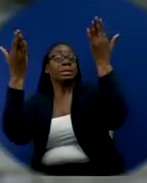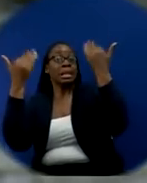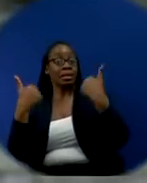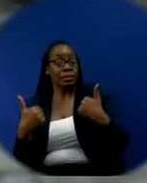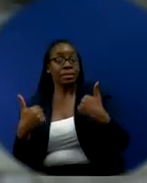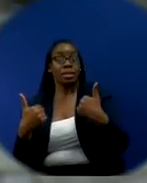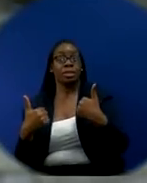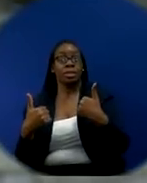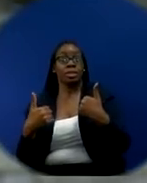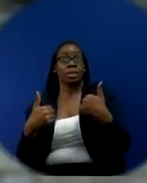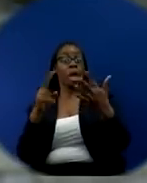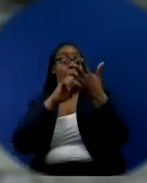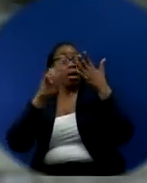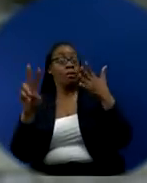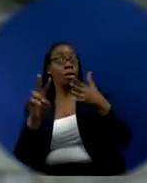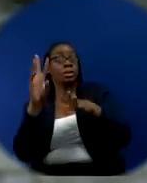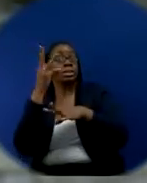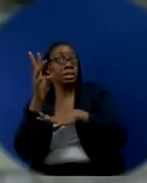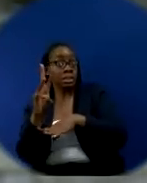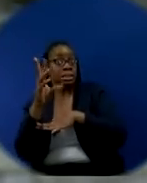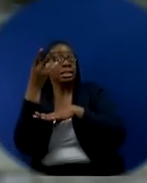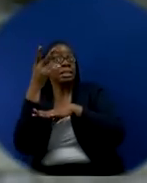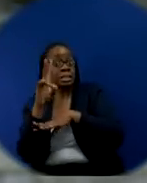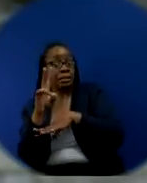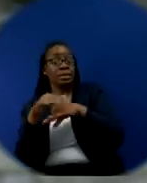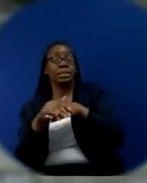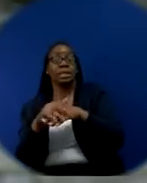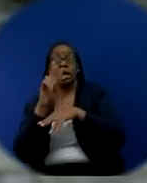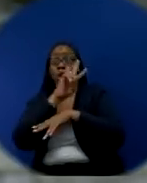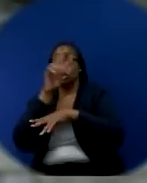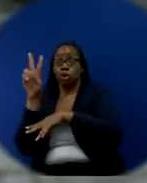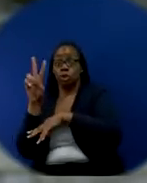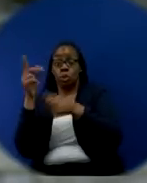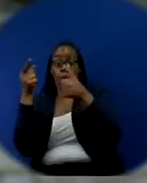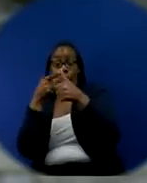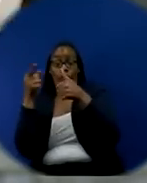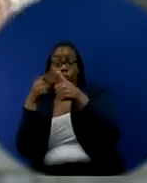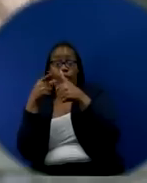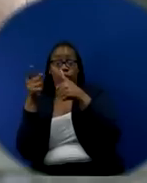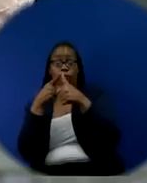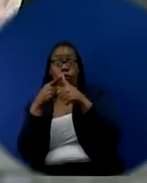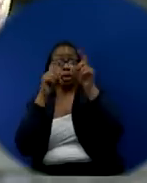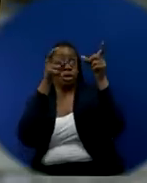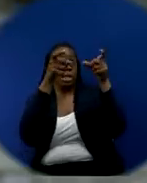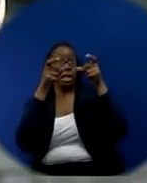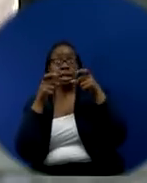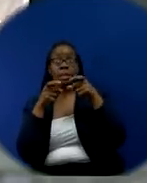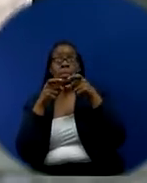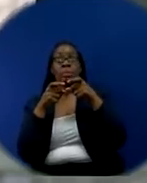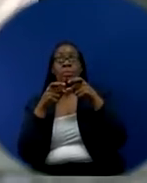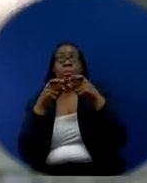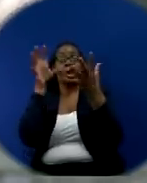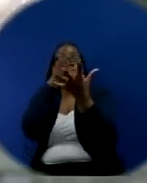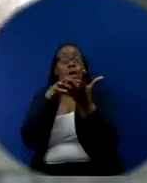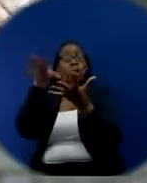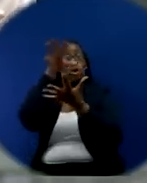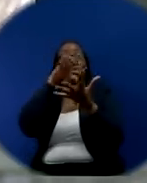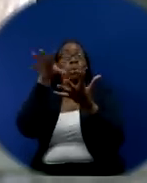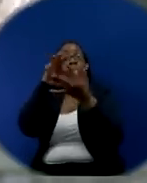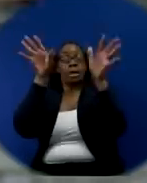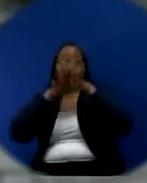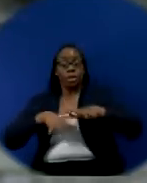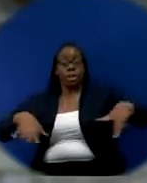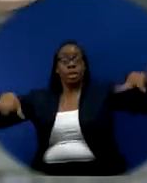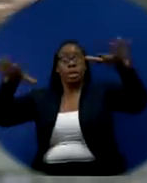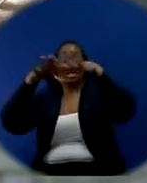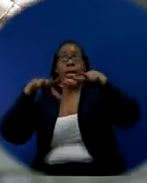verses 16 and 17, two invitations are given. The first is given by this wealthy landowner, this man